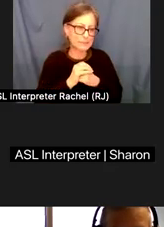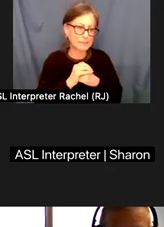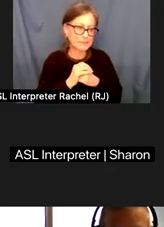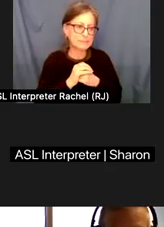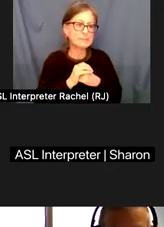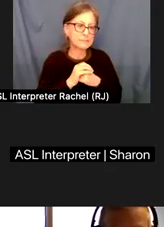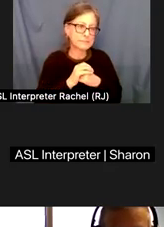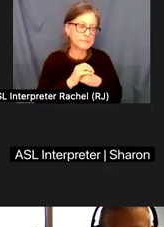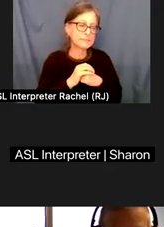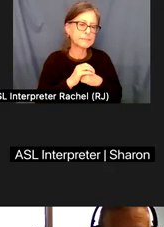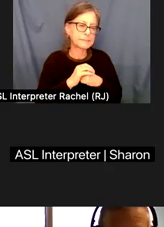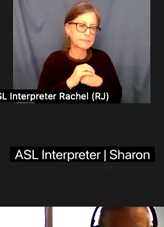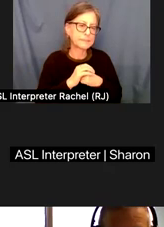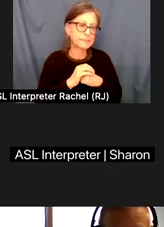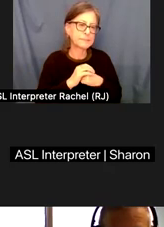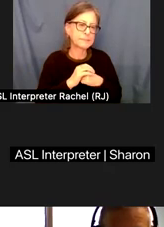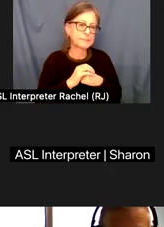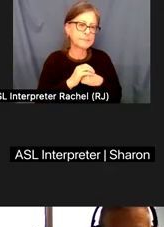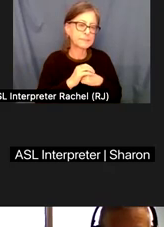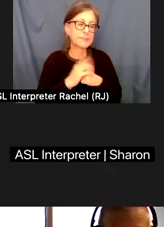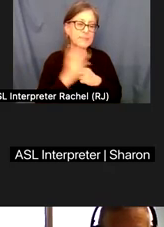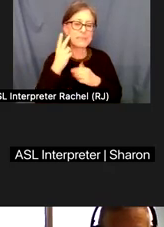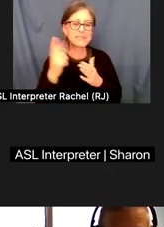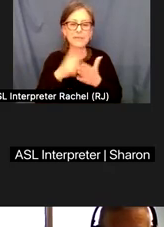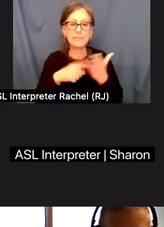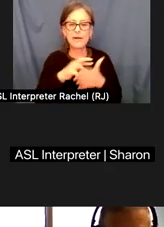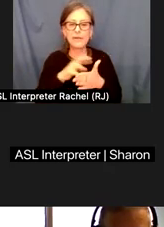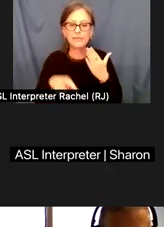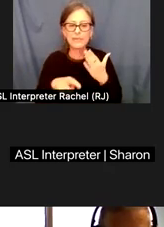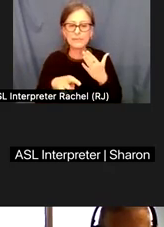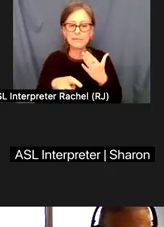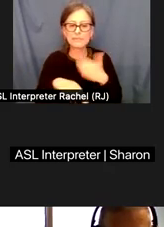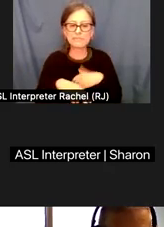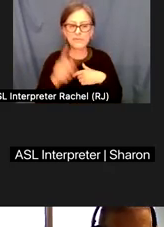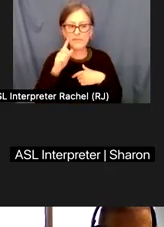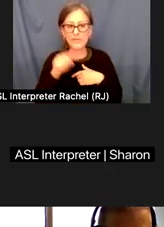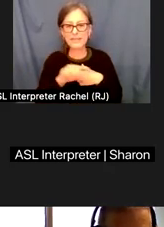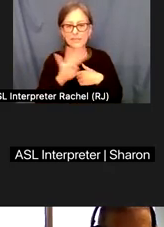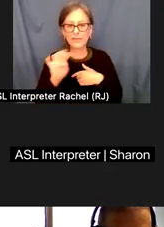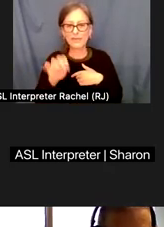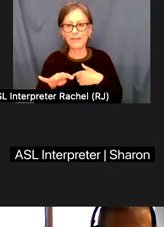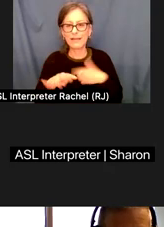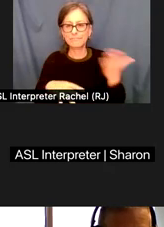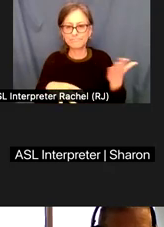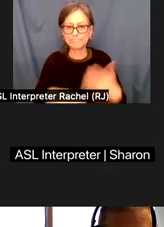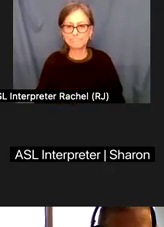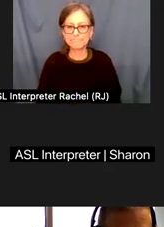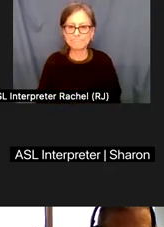And we'll look forward to see how we result in this. What are our results for this survey?